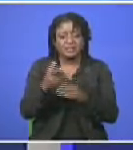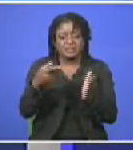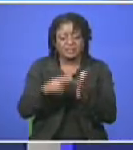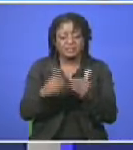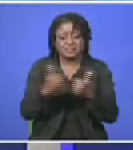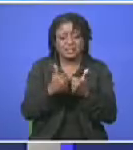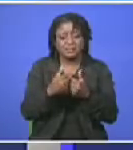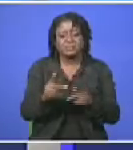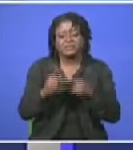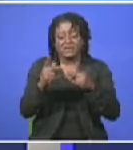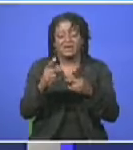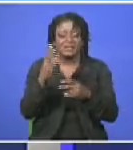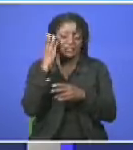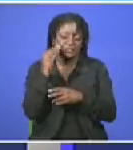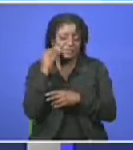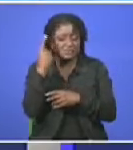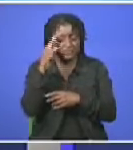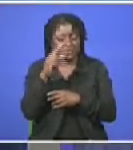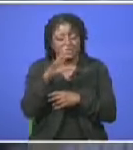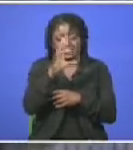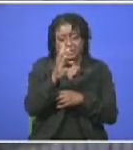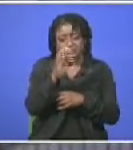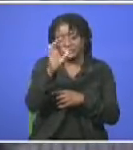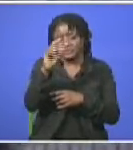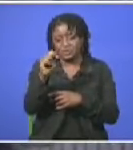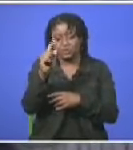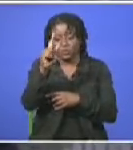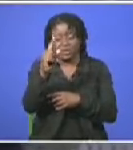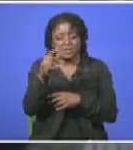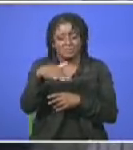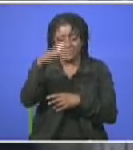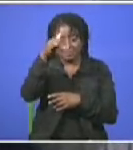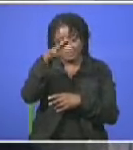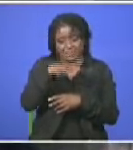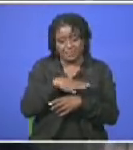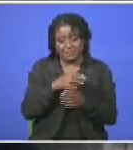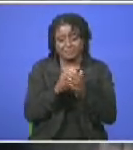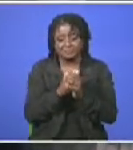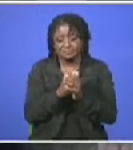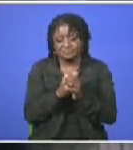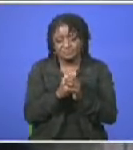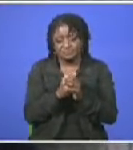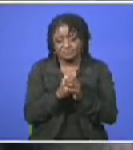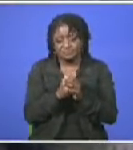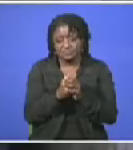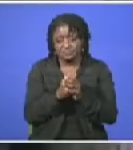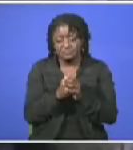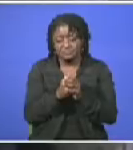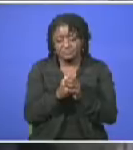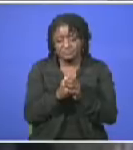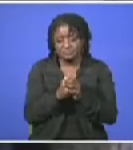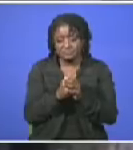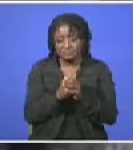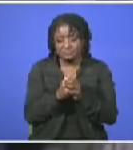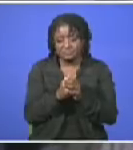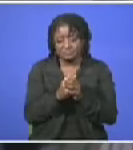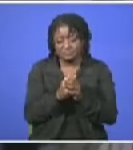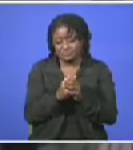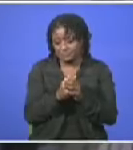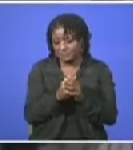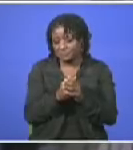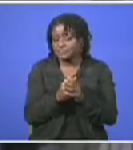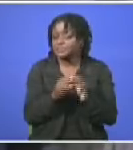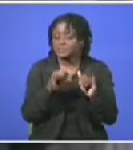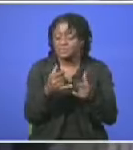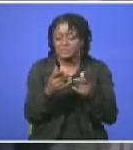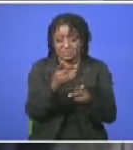for the 7-1 big man. Is knowing that your team have trust in you and you just keep doing what you're doing, polish your craft every